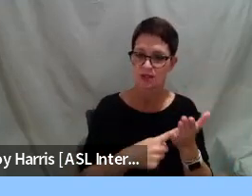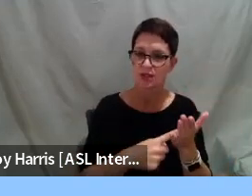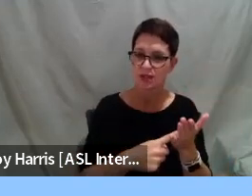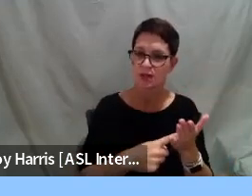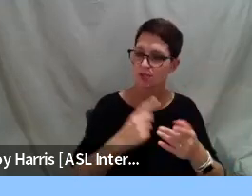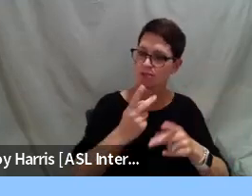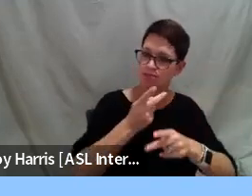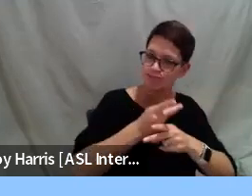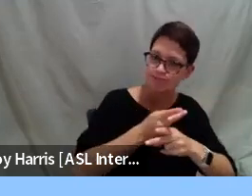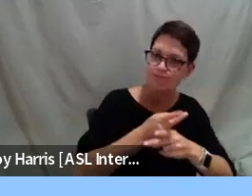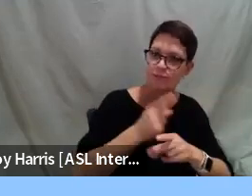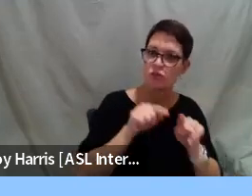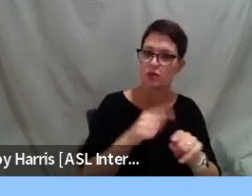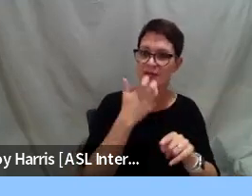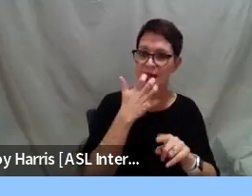heat events.